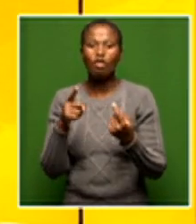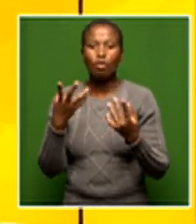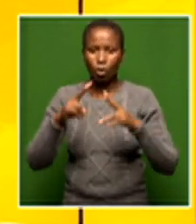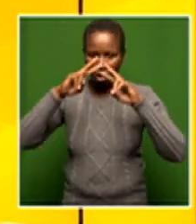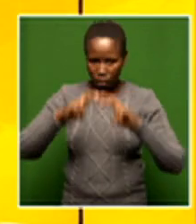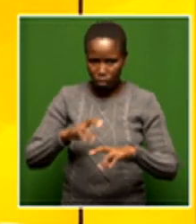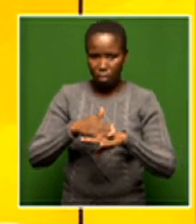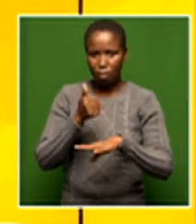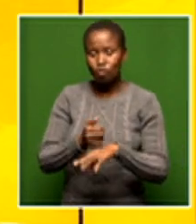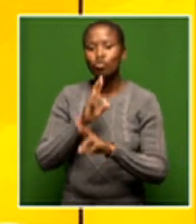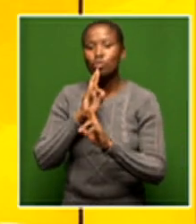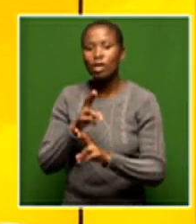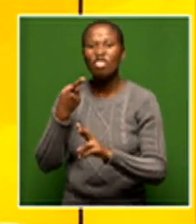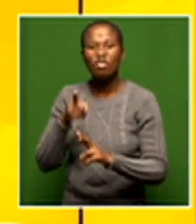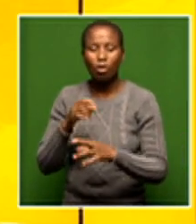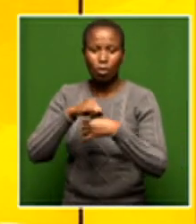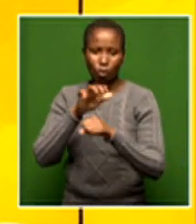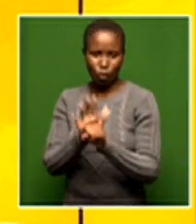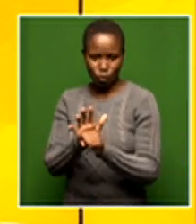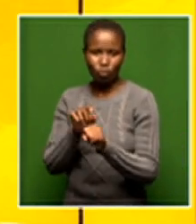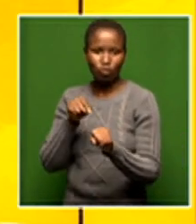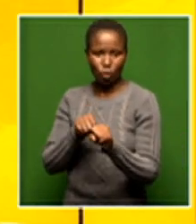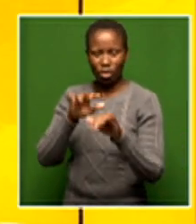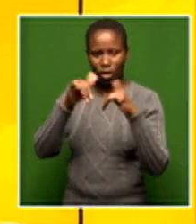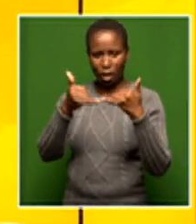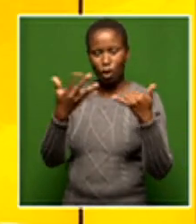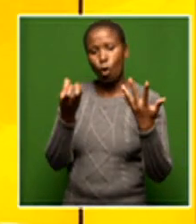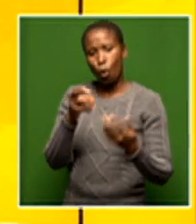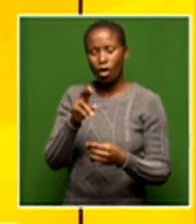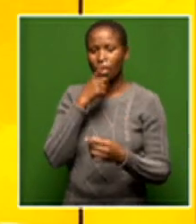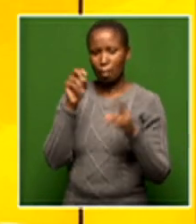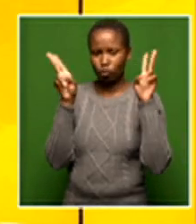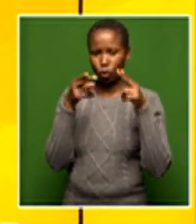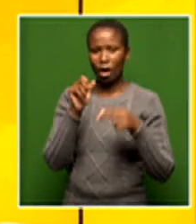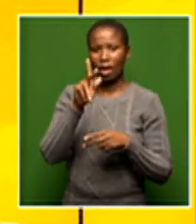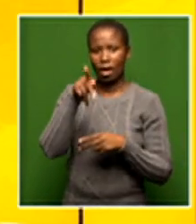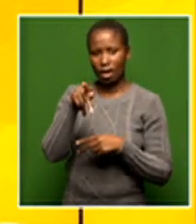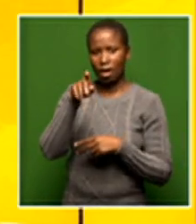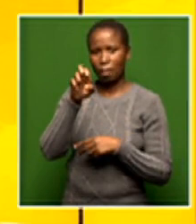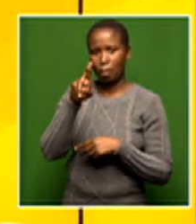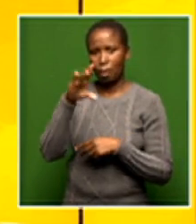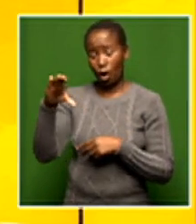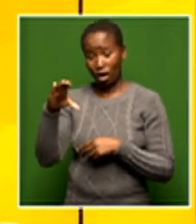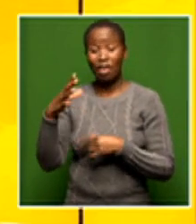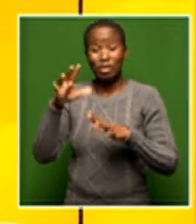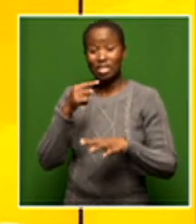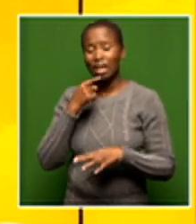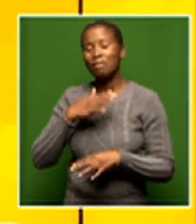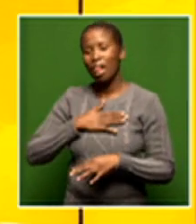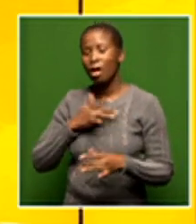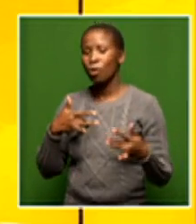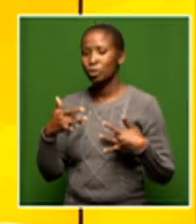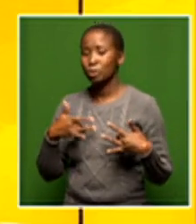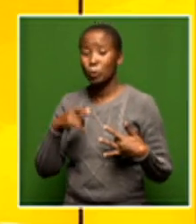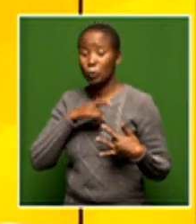Evidence-Based Response to COVID-19 Consortium, or PERC. And there are also concerns that if the pandemic